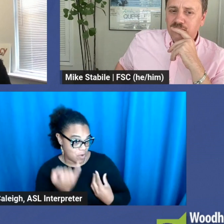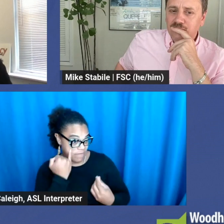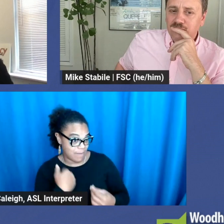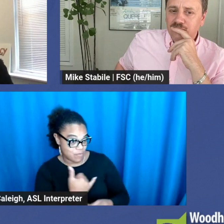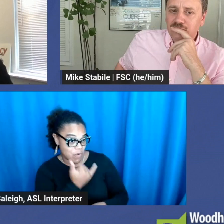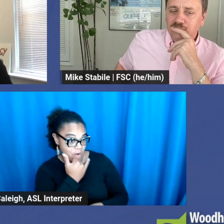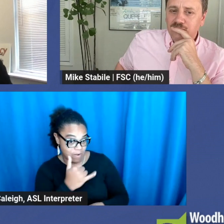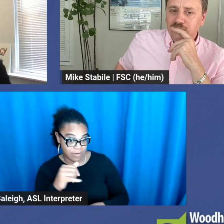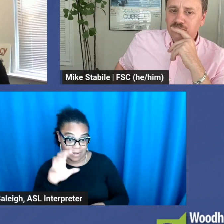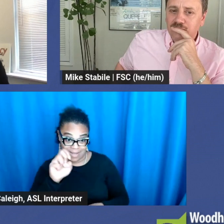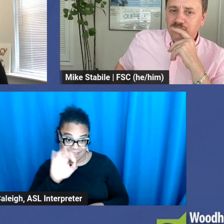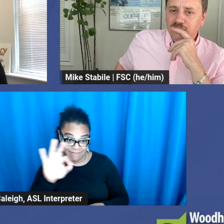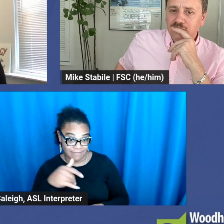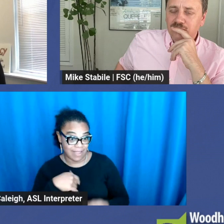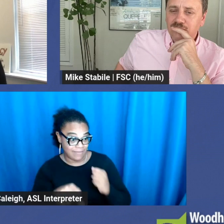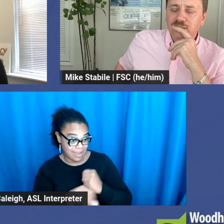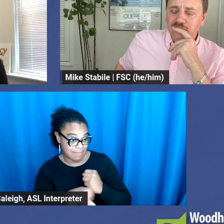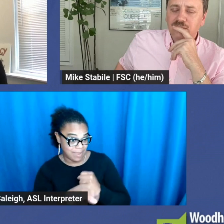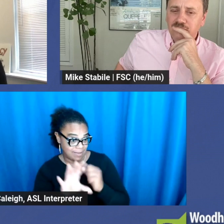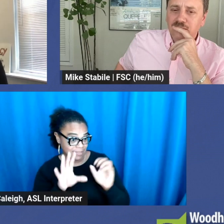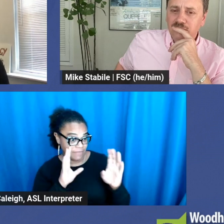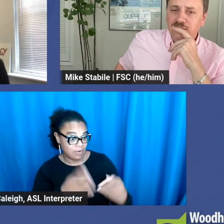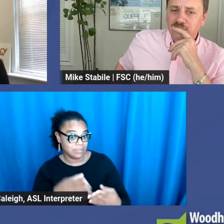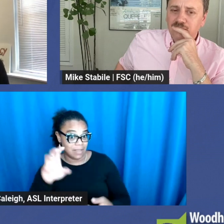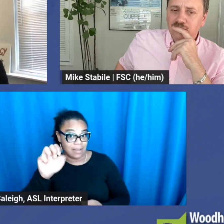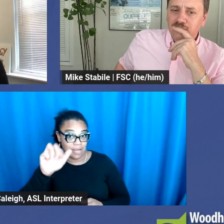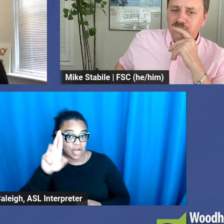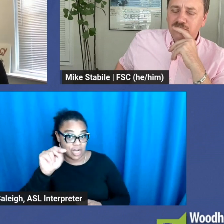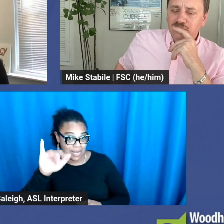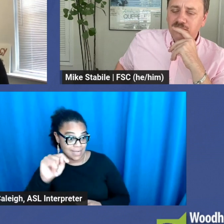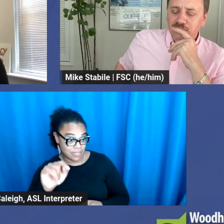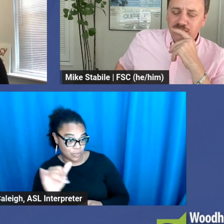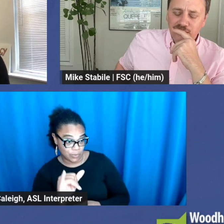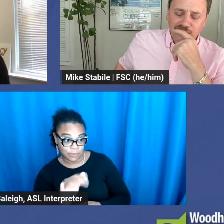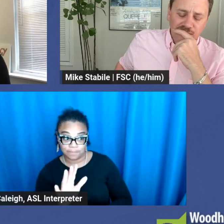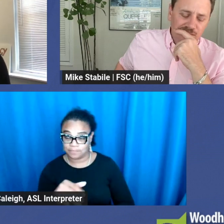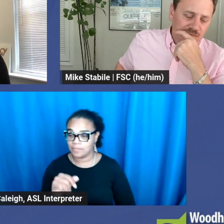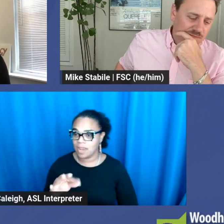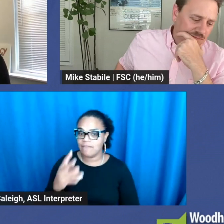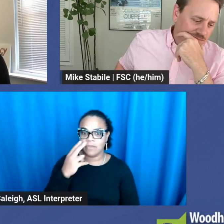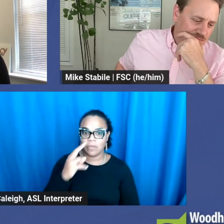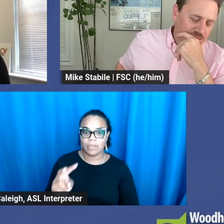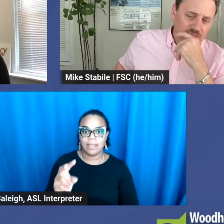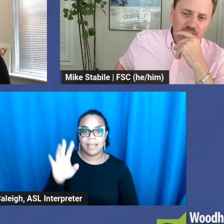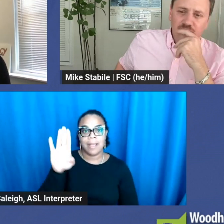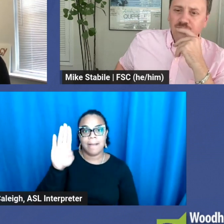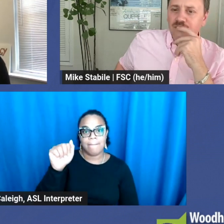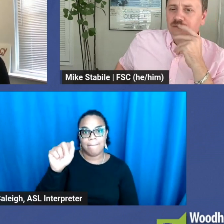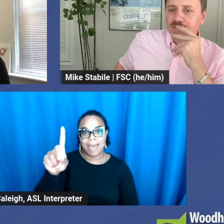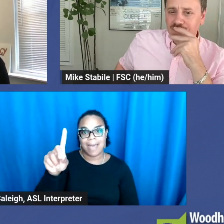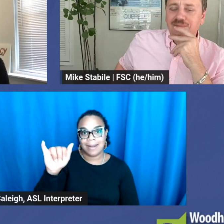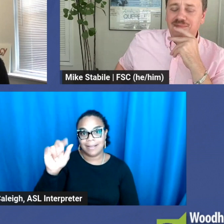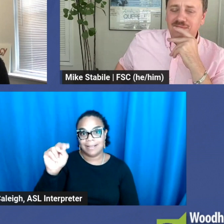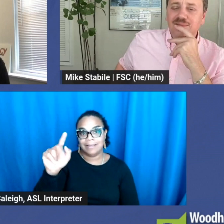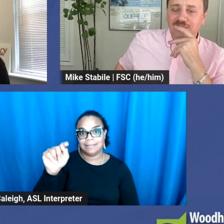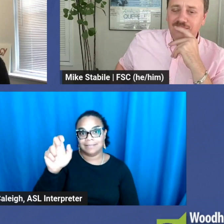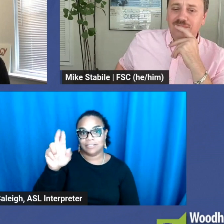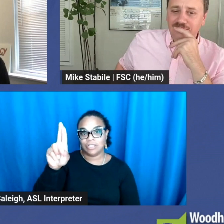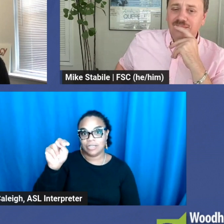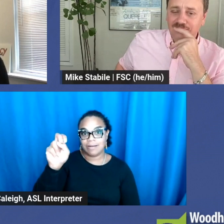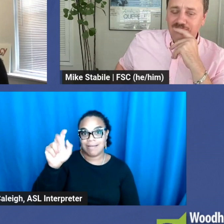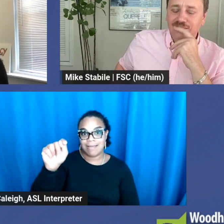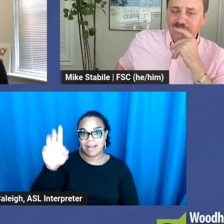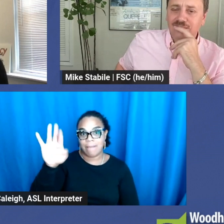some campaigns, including around Earn It as well. If you go to badinternetbills.com, that's Fight for the